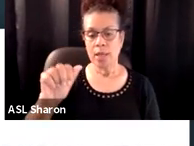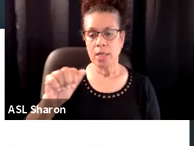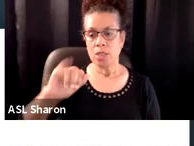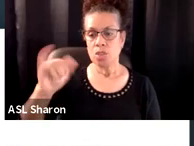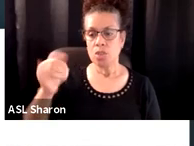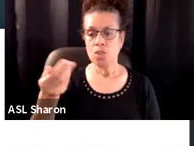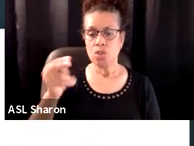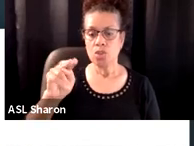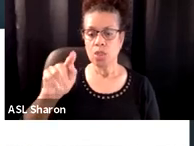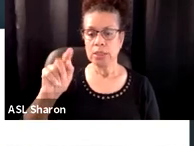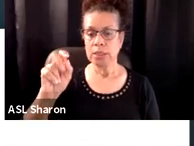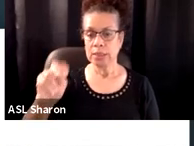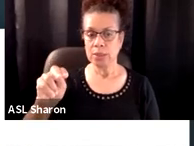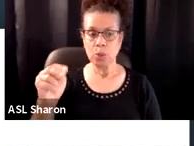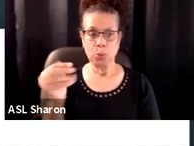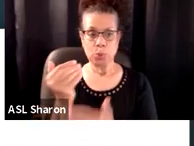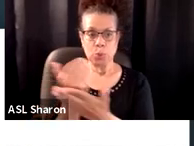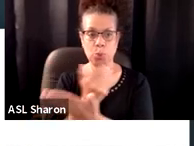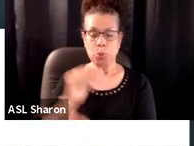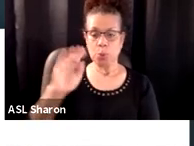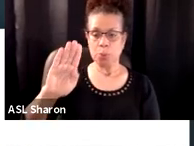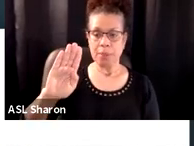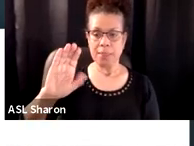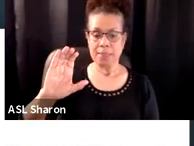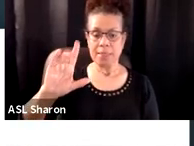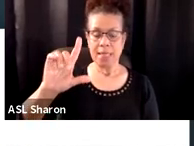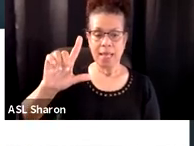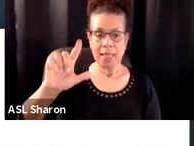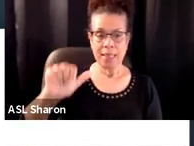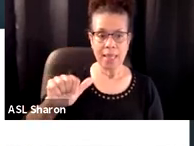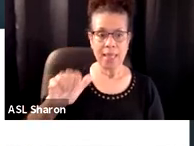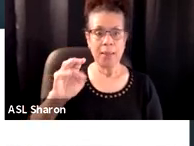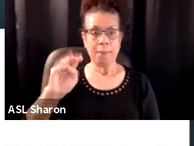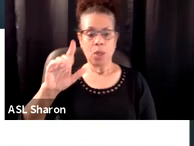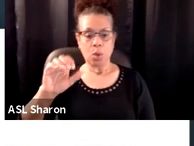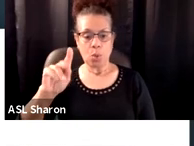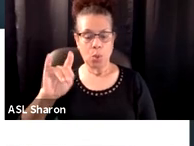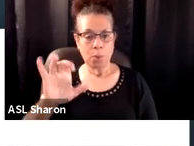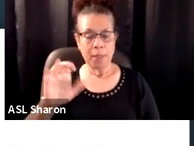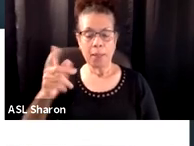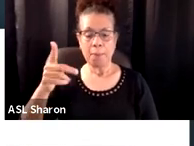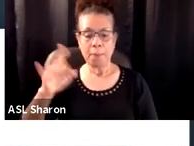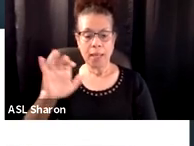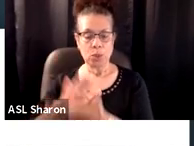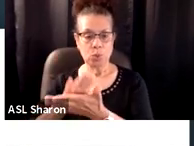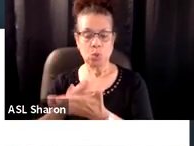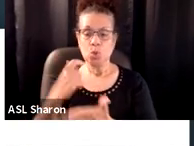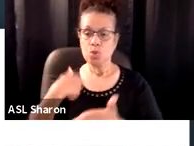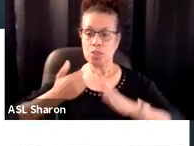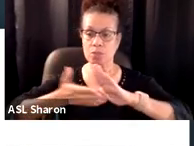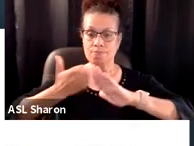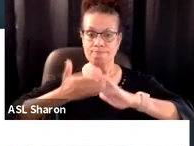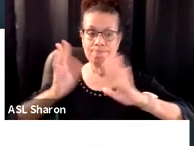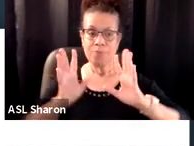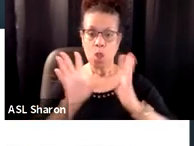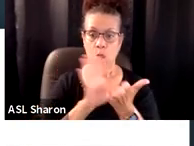school for the newly merged bcla mccormick 7 through 12 pilot school she has facilitated learning in